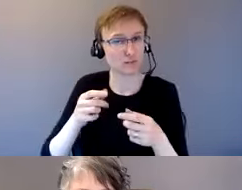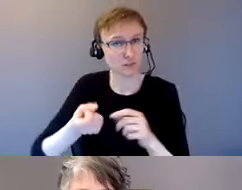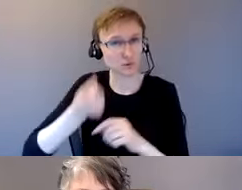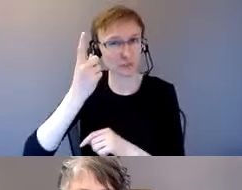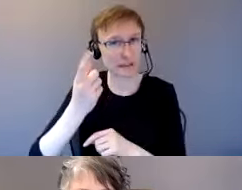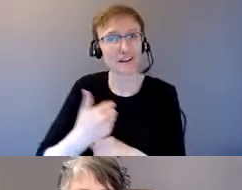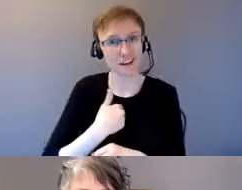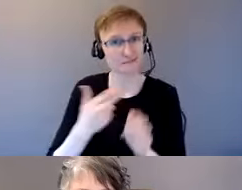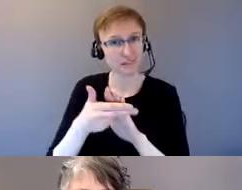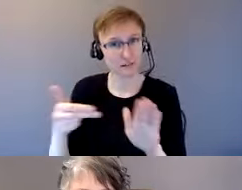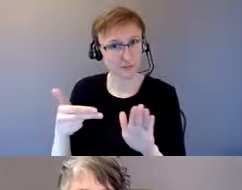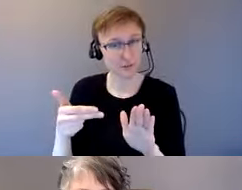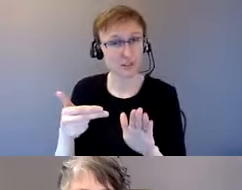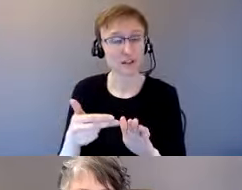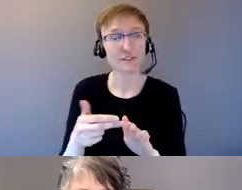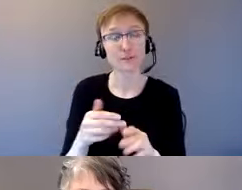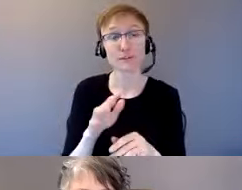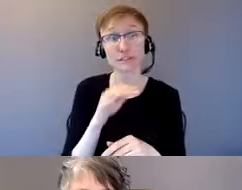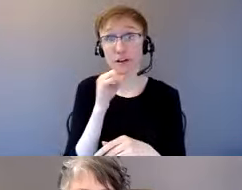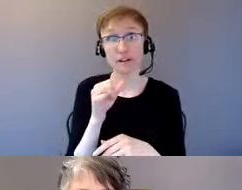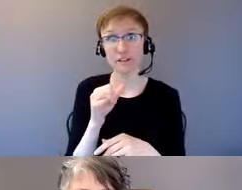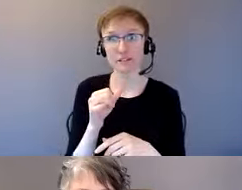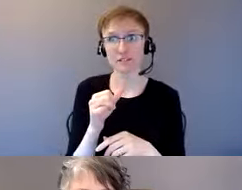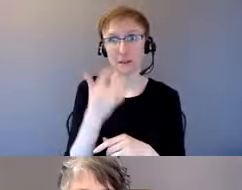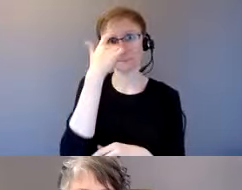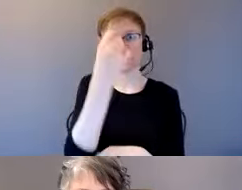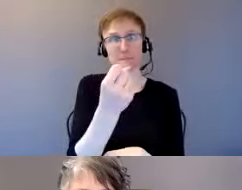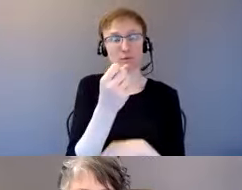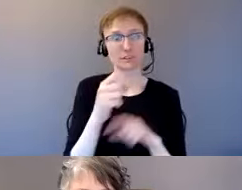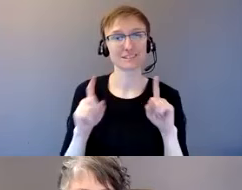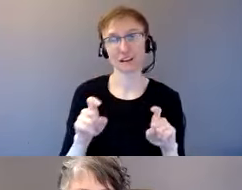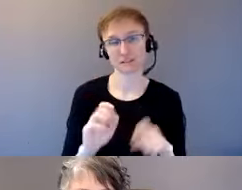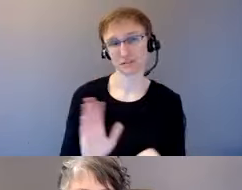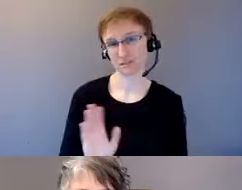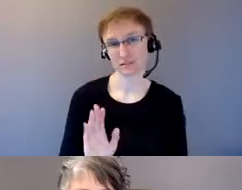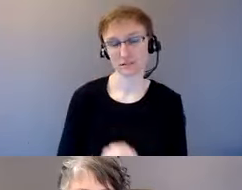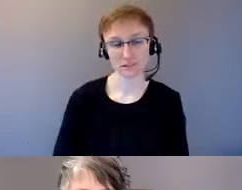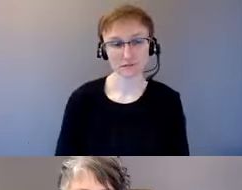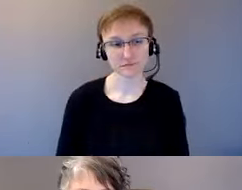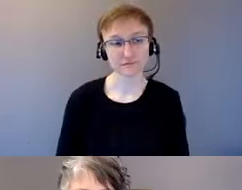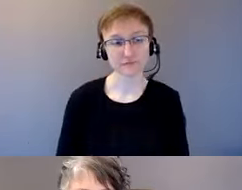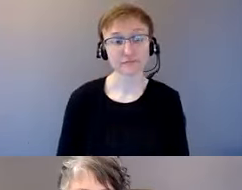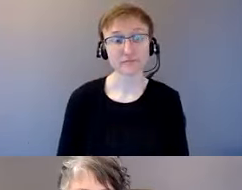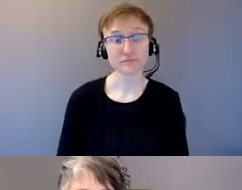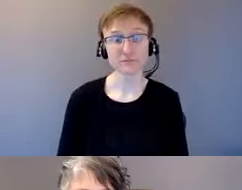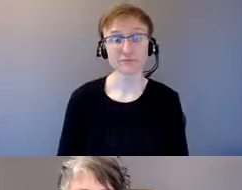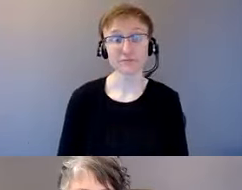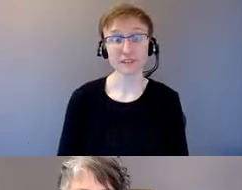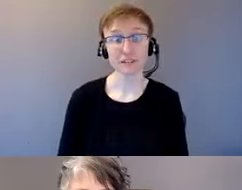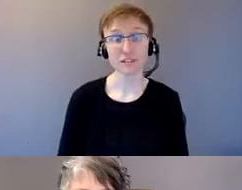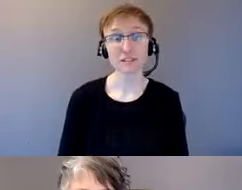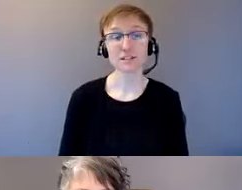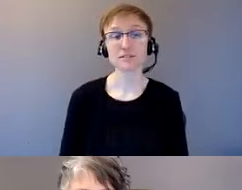important to also explain. The second part of that, about looking at what they can appreciate, is the patient's